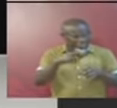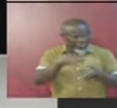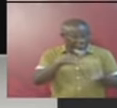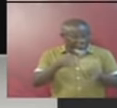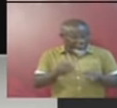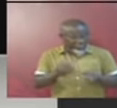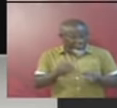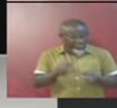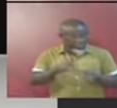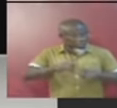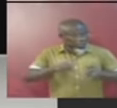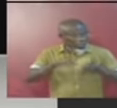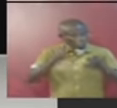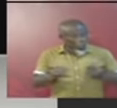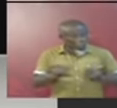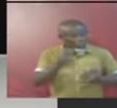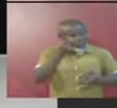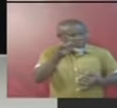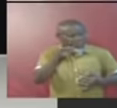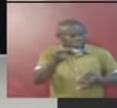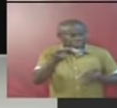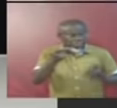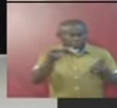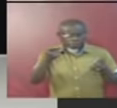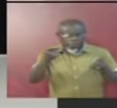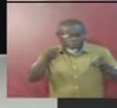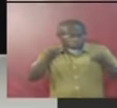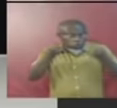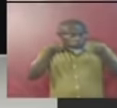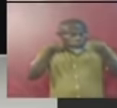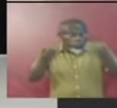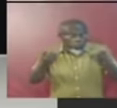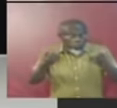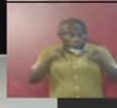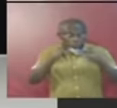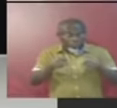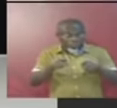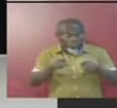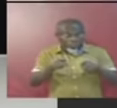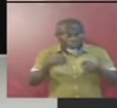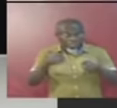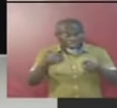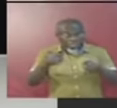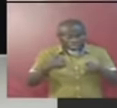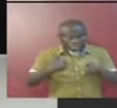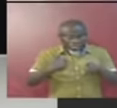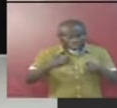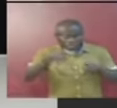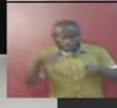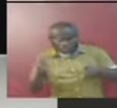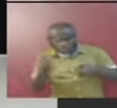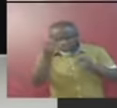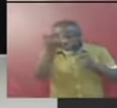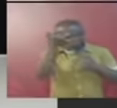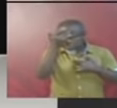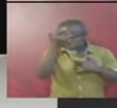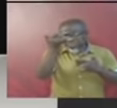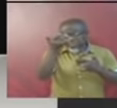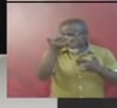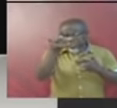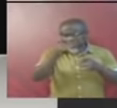that we're seeing so many or such a large chunk of people having comorbidities? Is it that it's just because of the prevalence